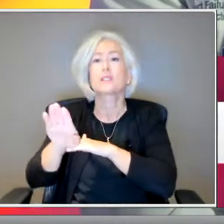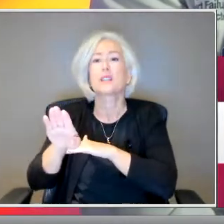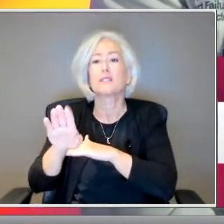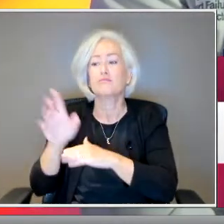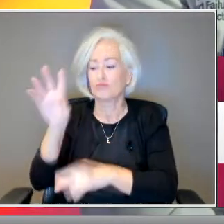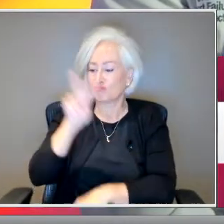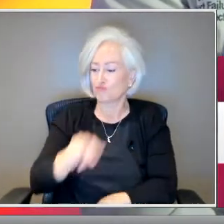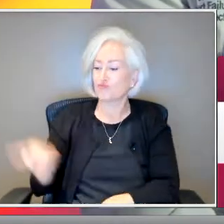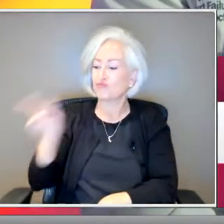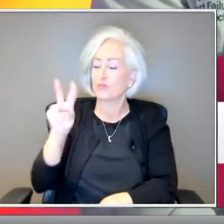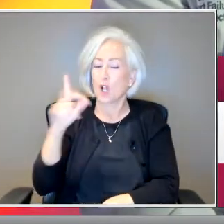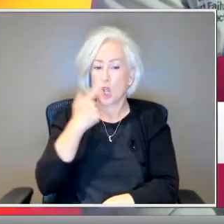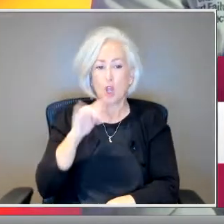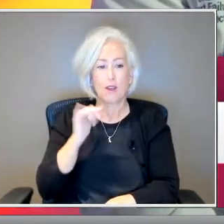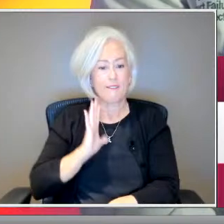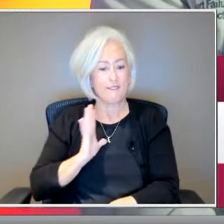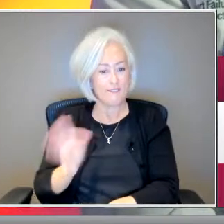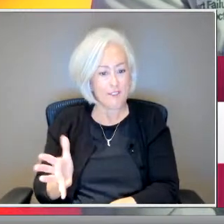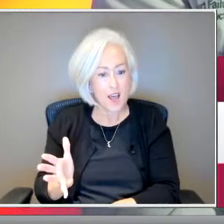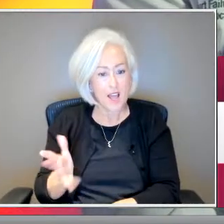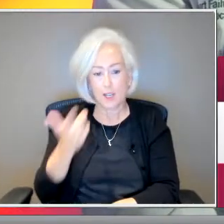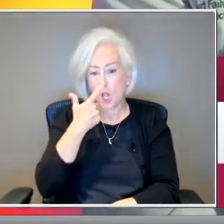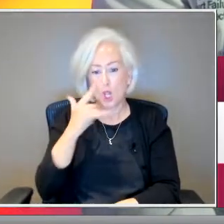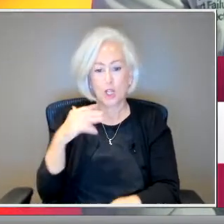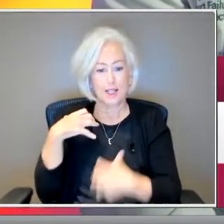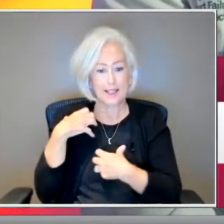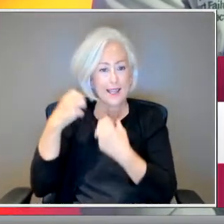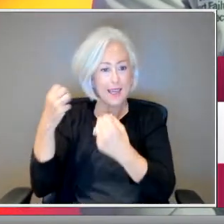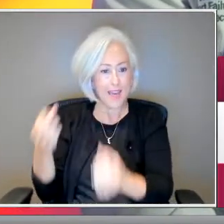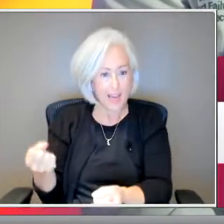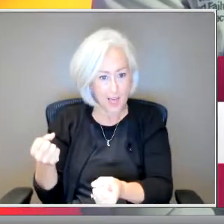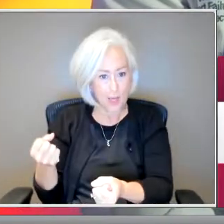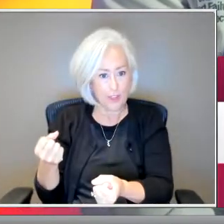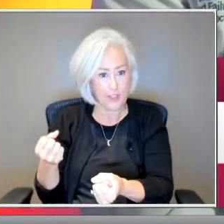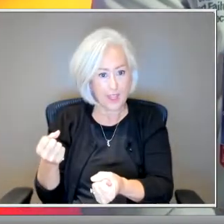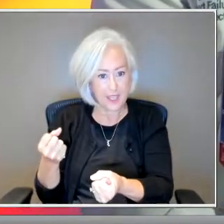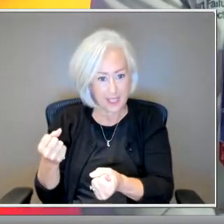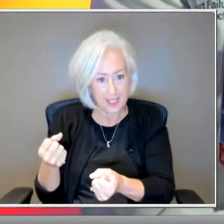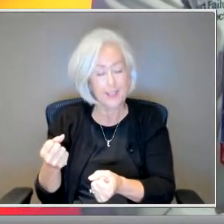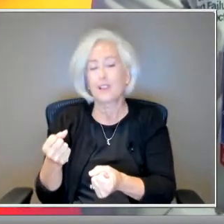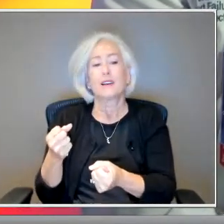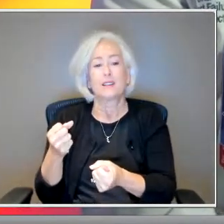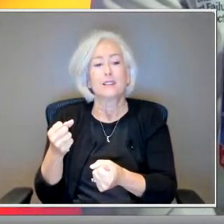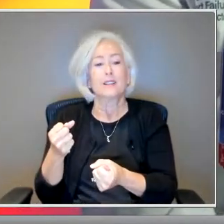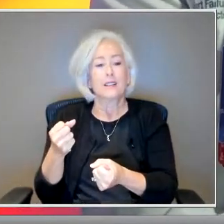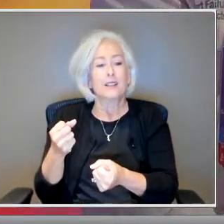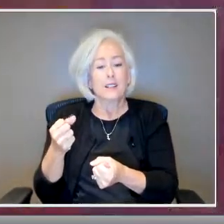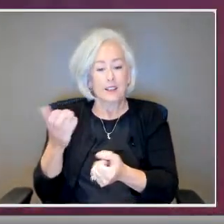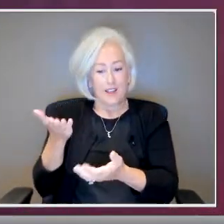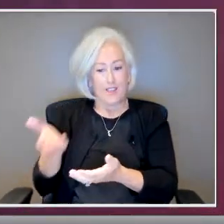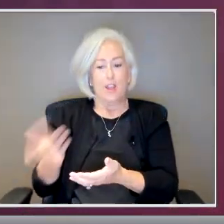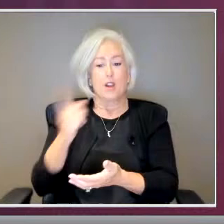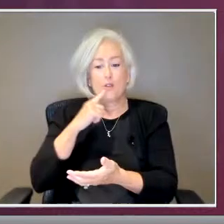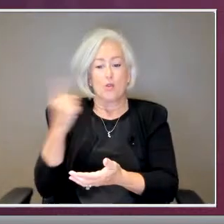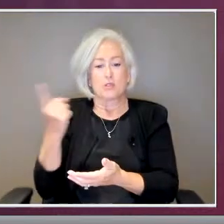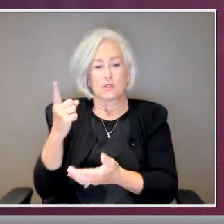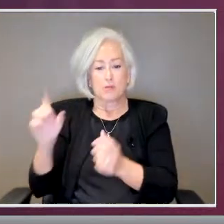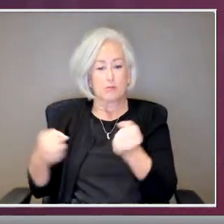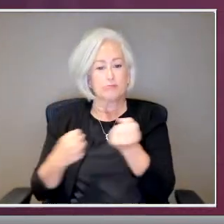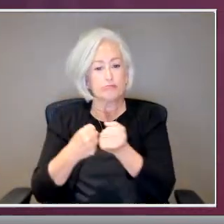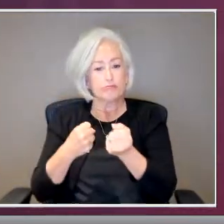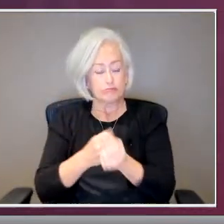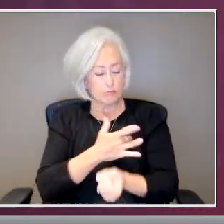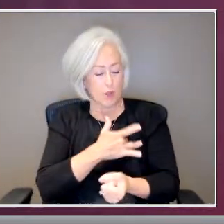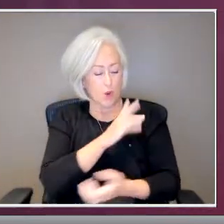look like they could be a healthy person in as the family member for a sick heart patient. And let's take a